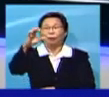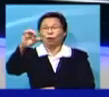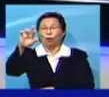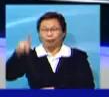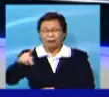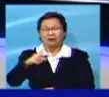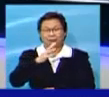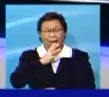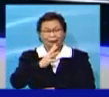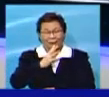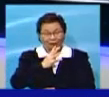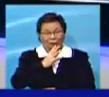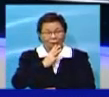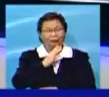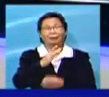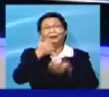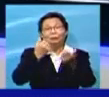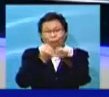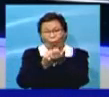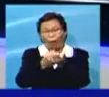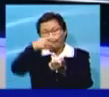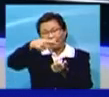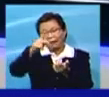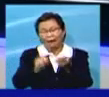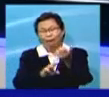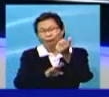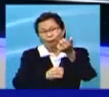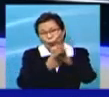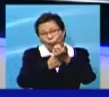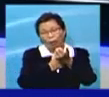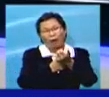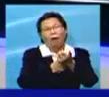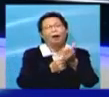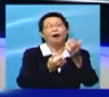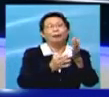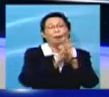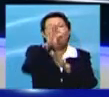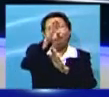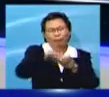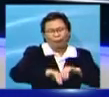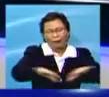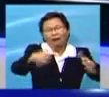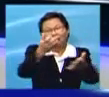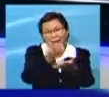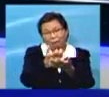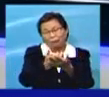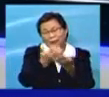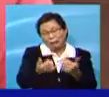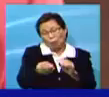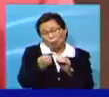Hashim, hasilnya sumbangan PKS kepada pertumbuhan ekonomi di negara ini semakin meningkat.